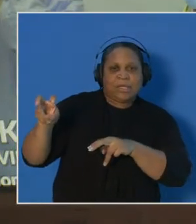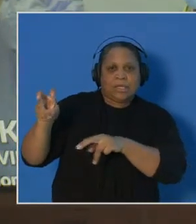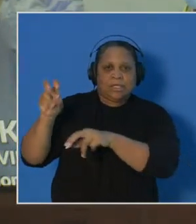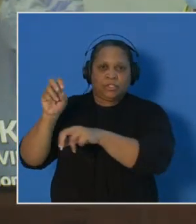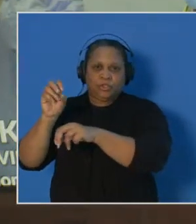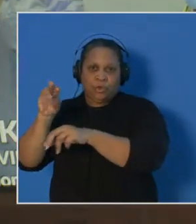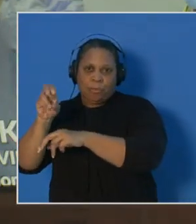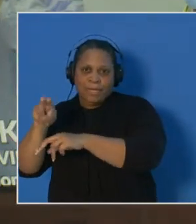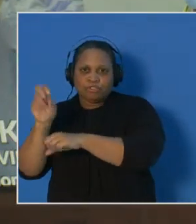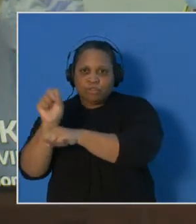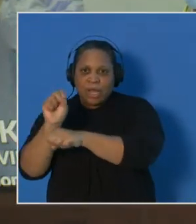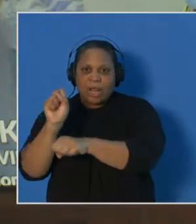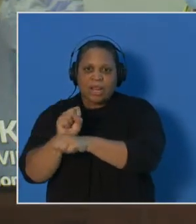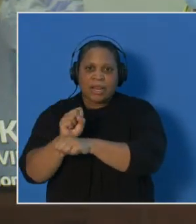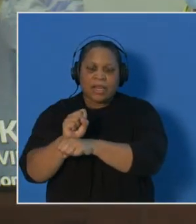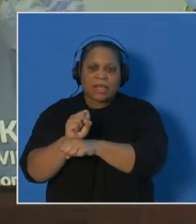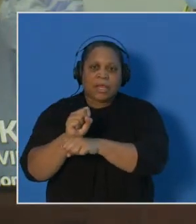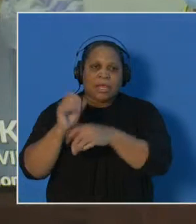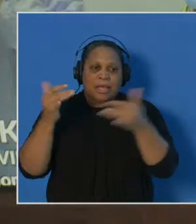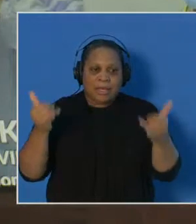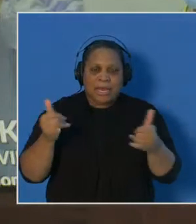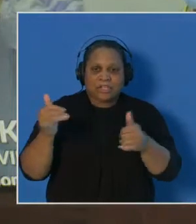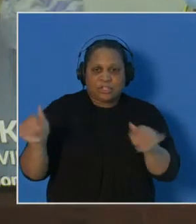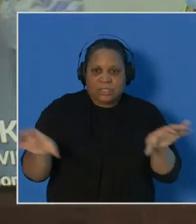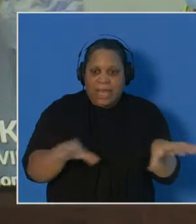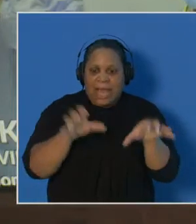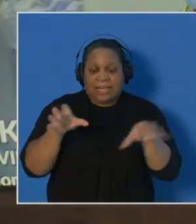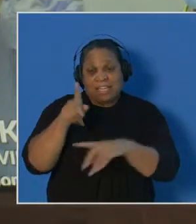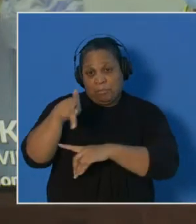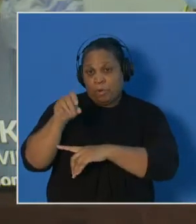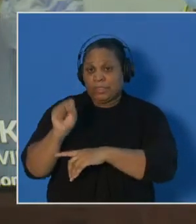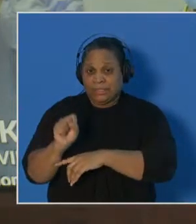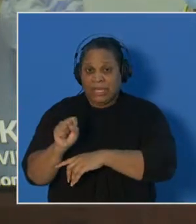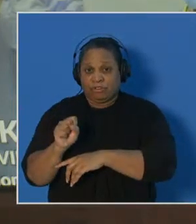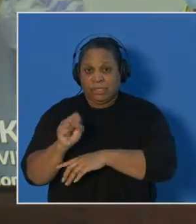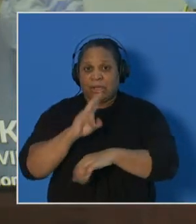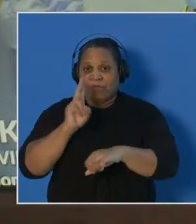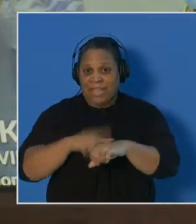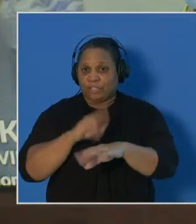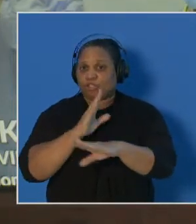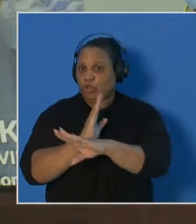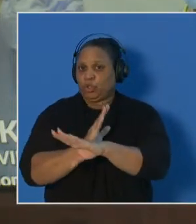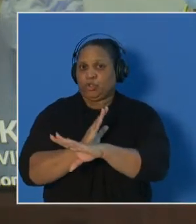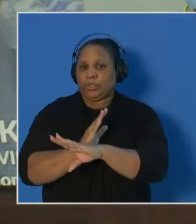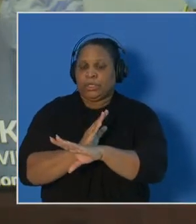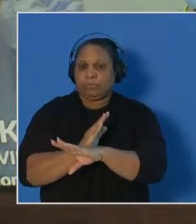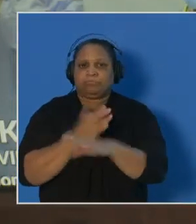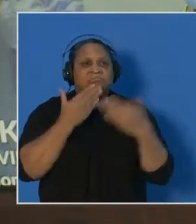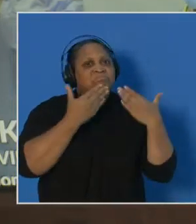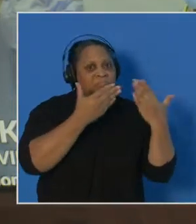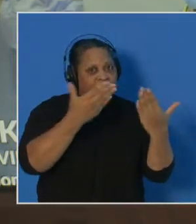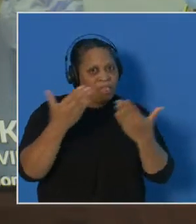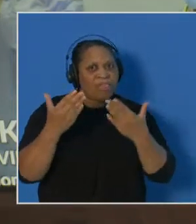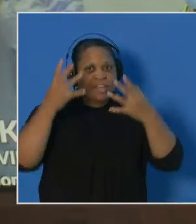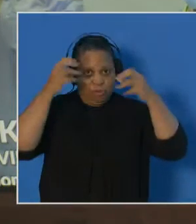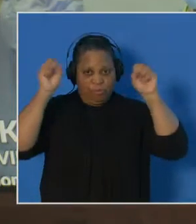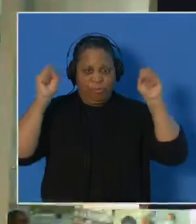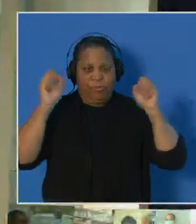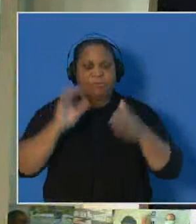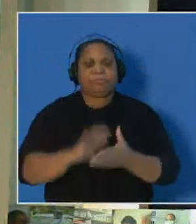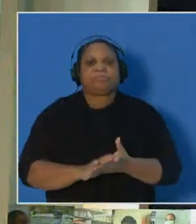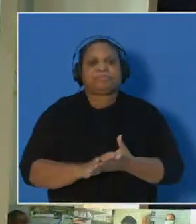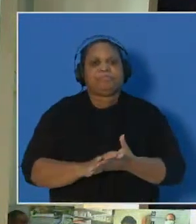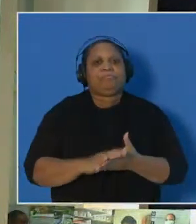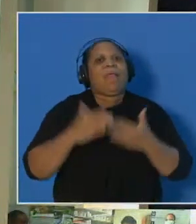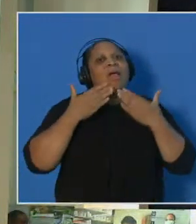Dr. Danette Ming is now the acting Permanent Secretary of the Ministry of National Security. Thank you, Premier. Thank you